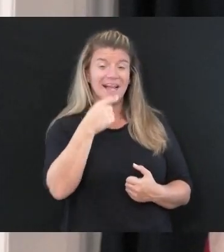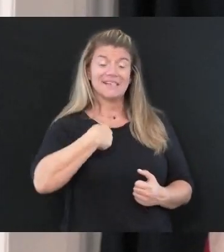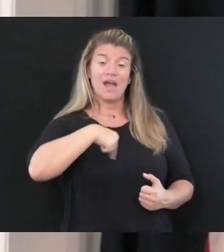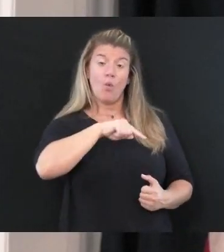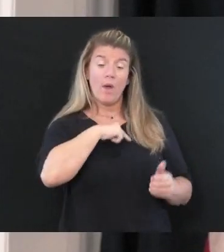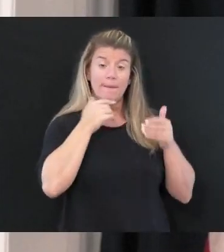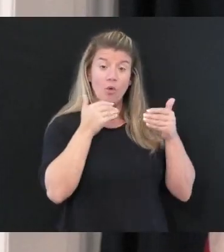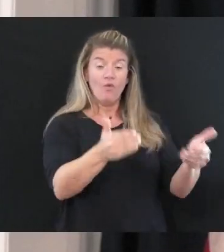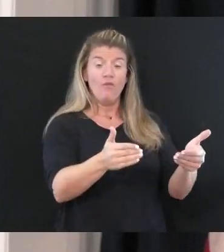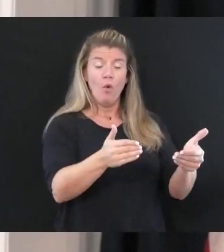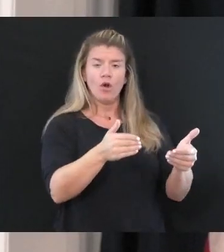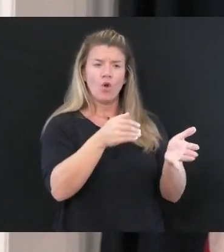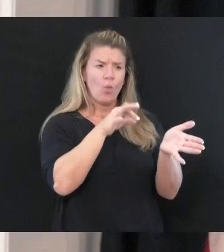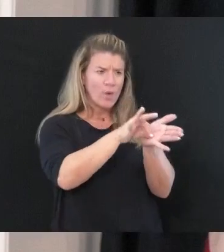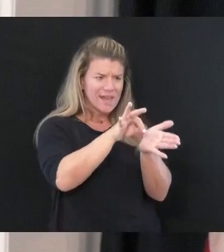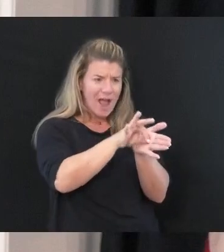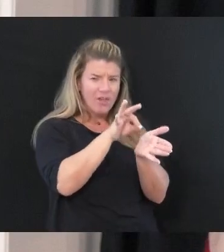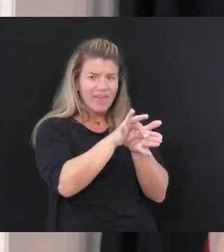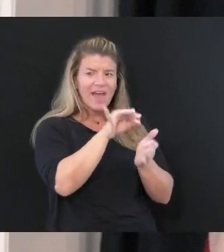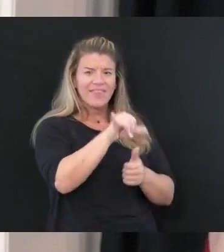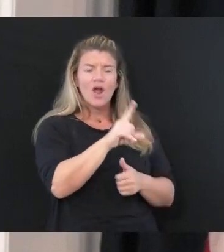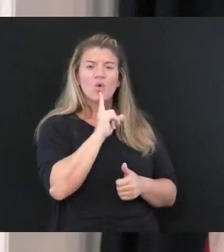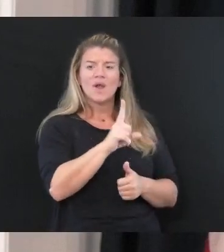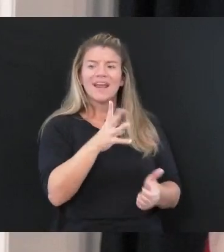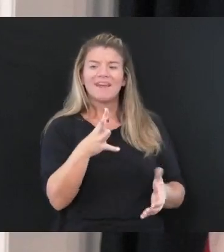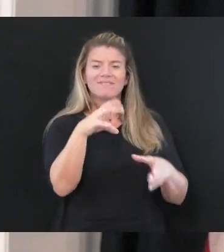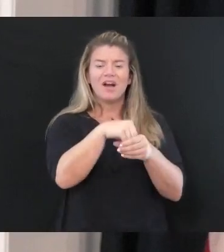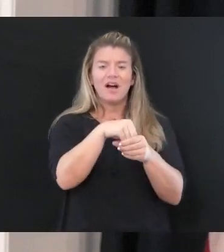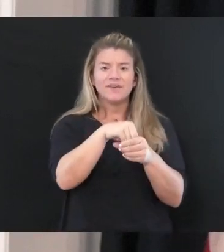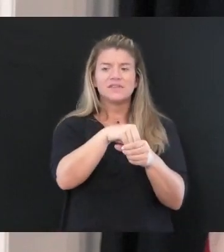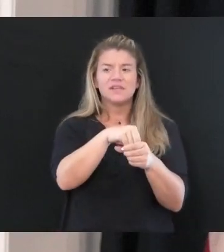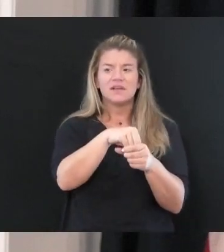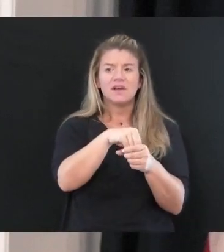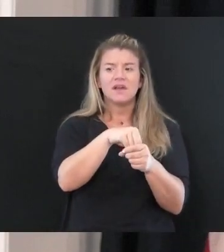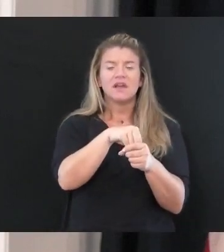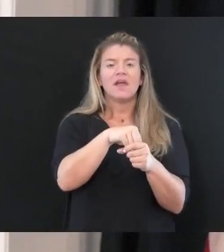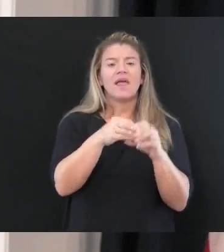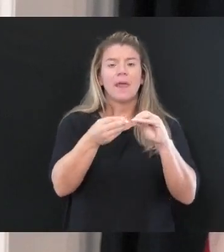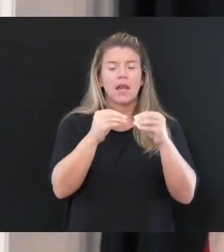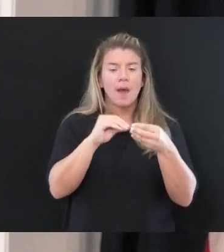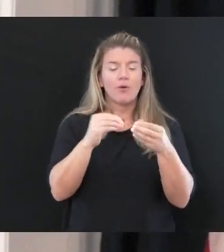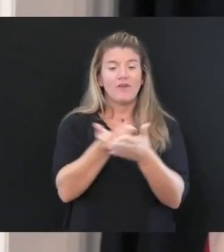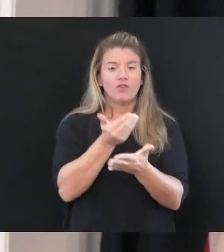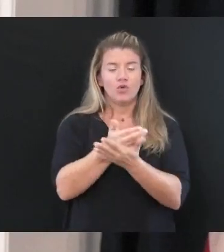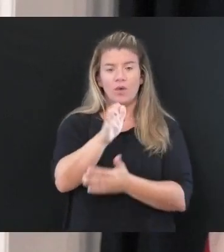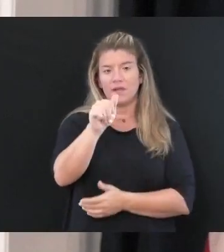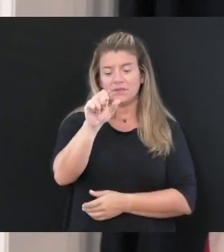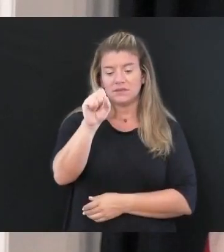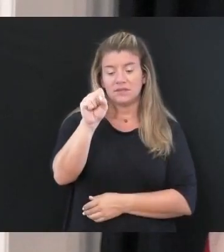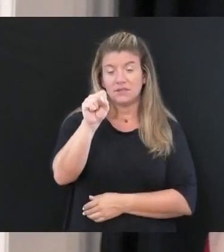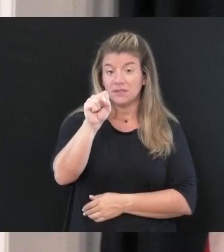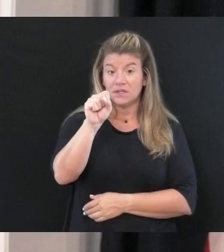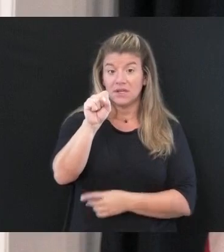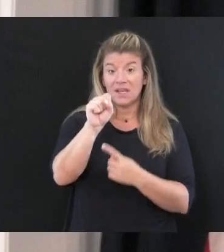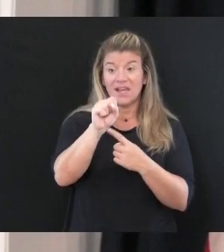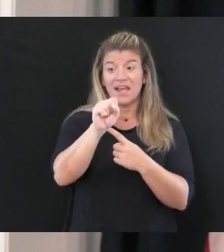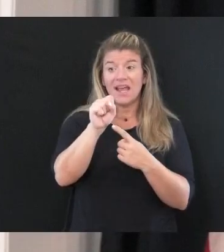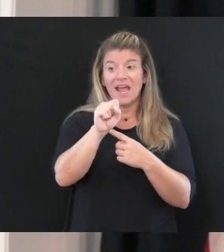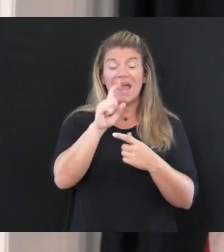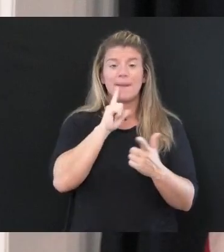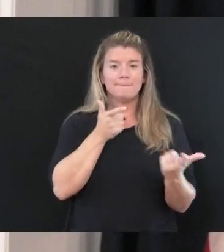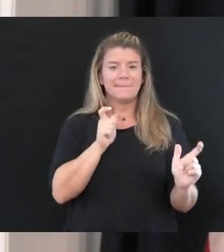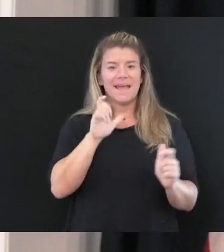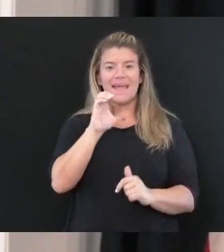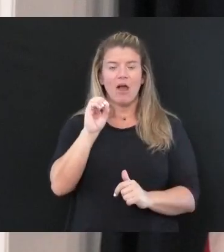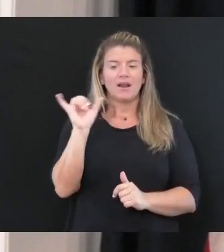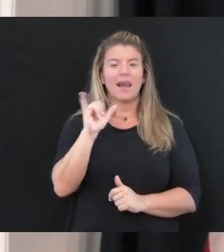we count this, it really does account for the number of new cases. And in big counties